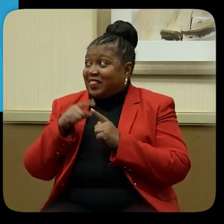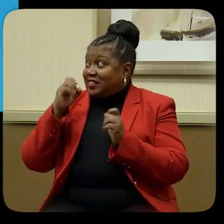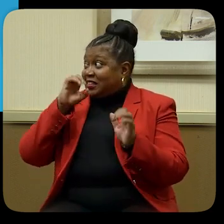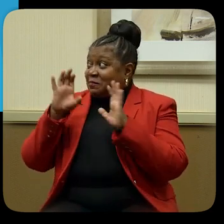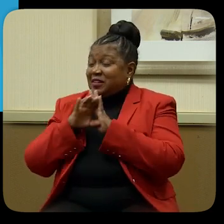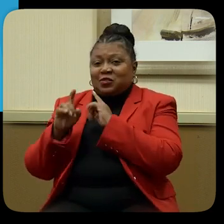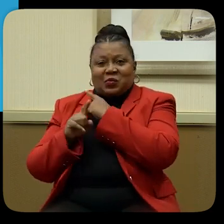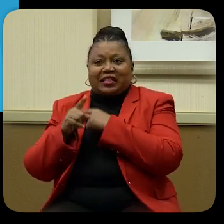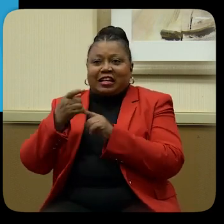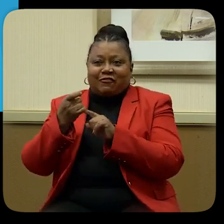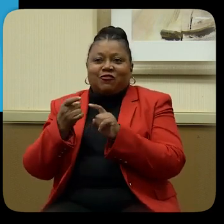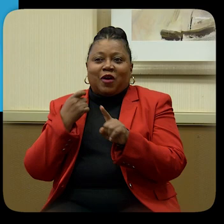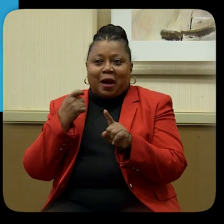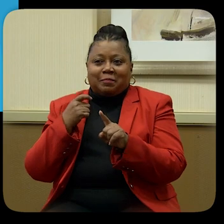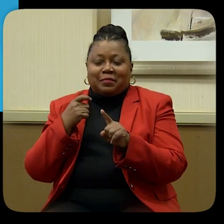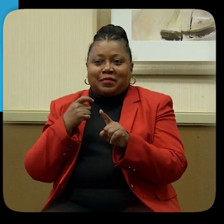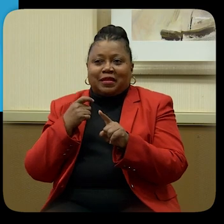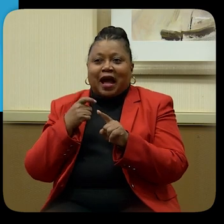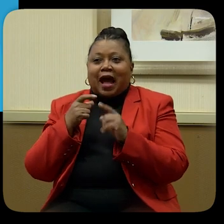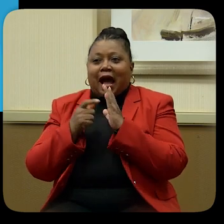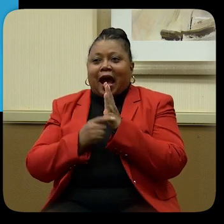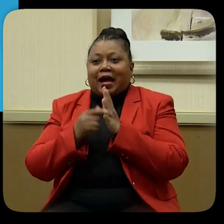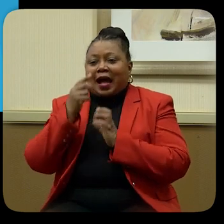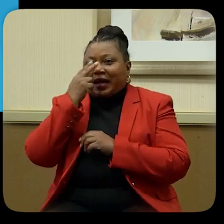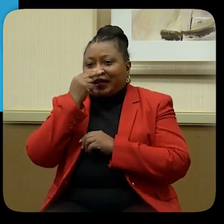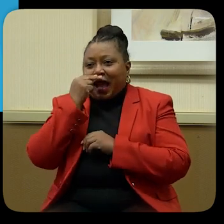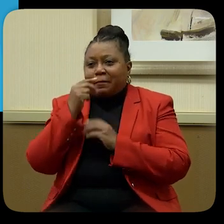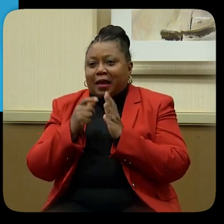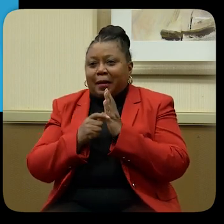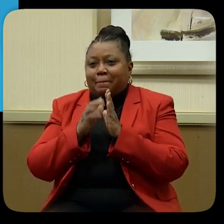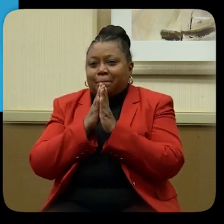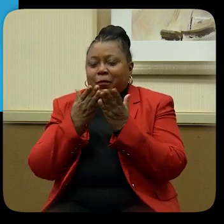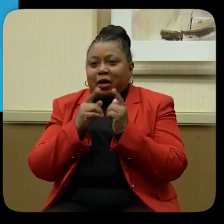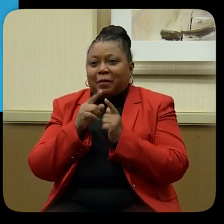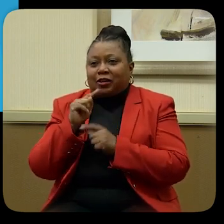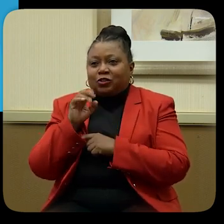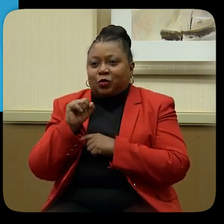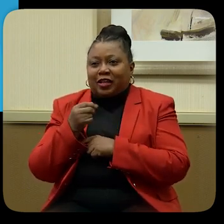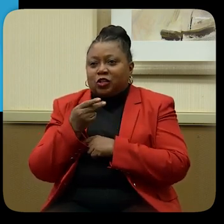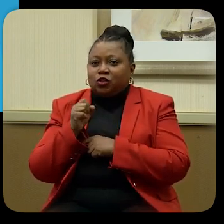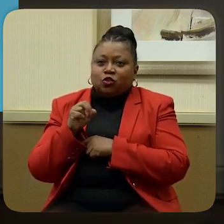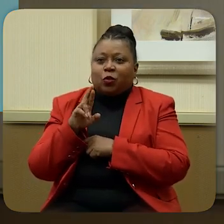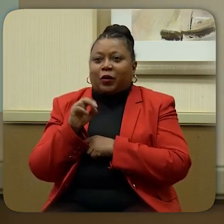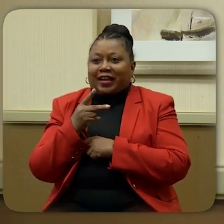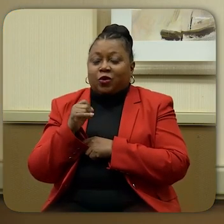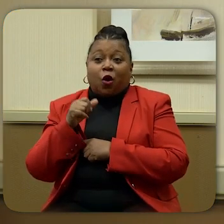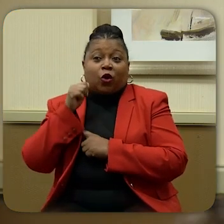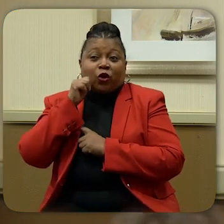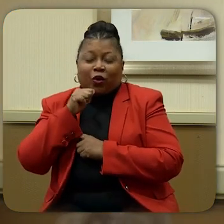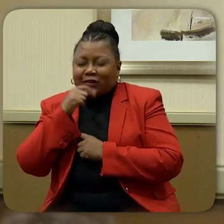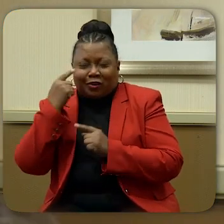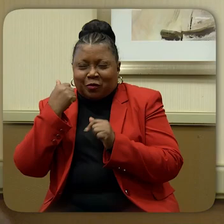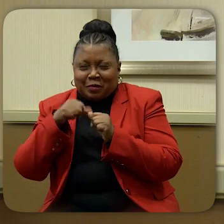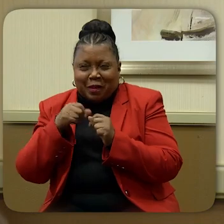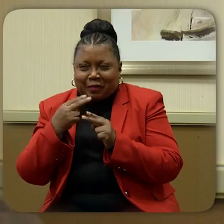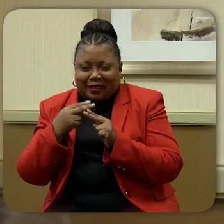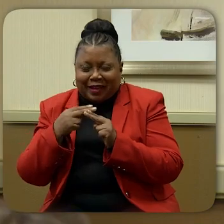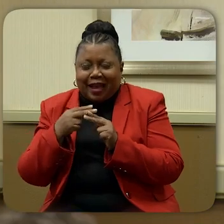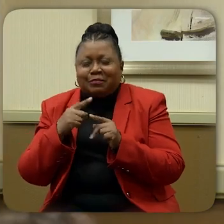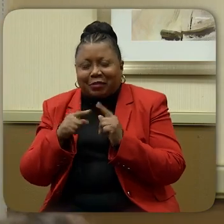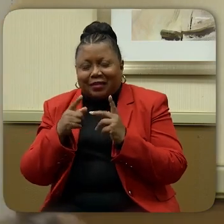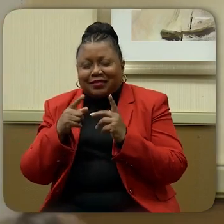graphic is actually from a comic book about a trans superhero girl. So, of course, I can't remember the name of it now,